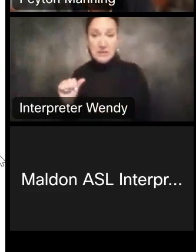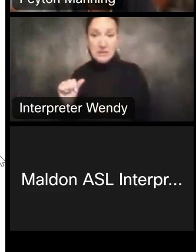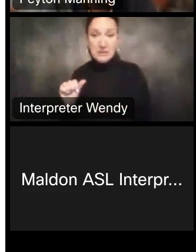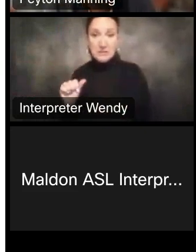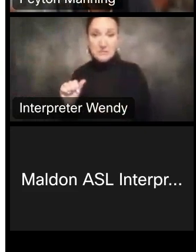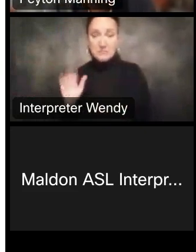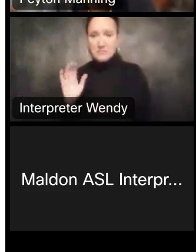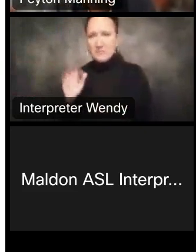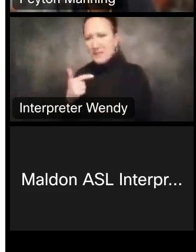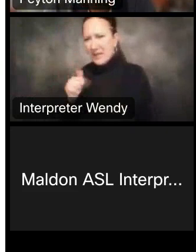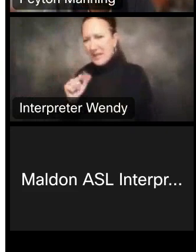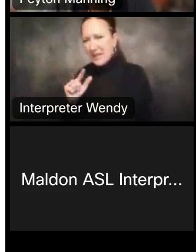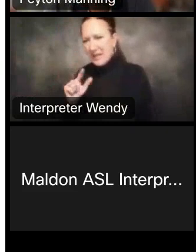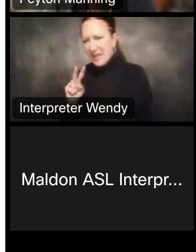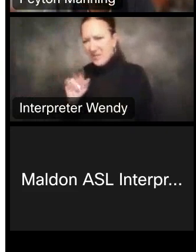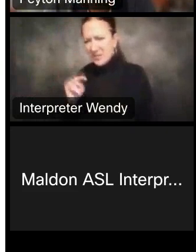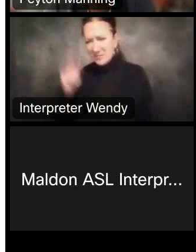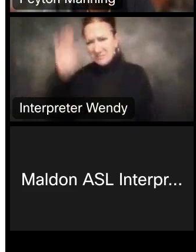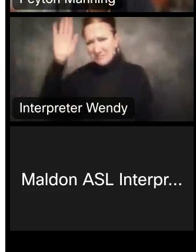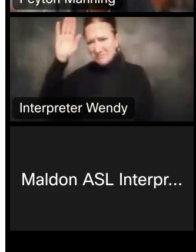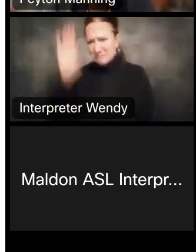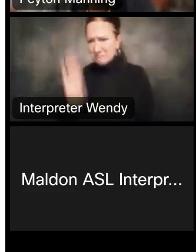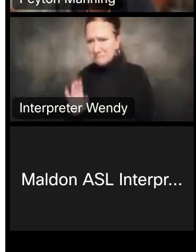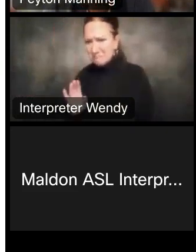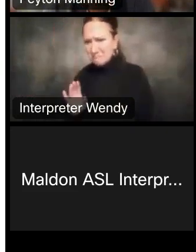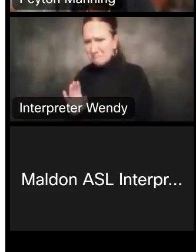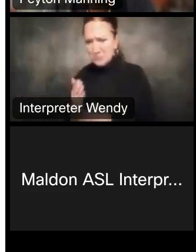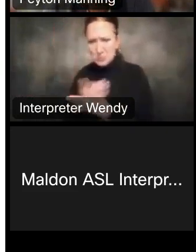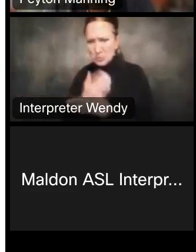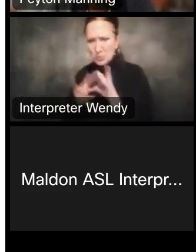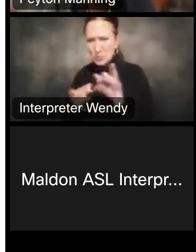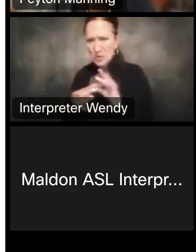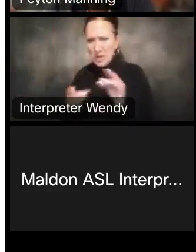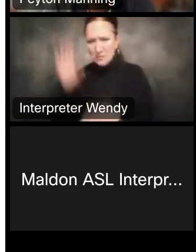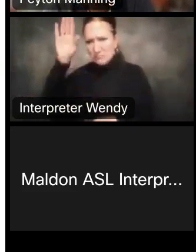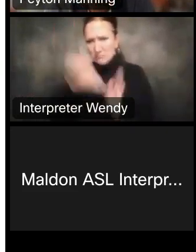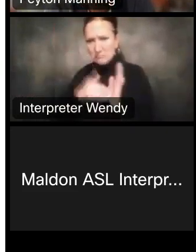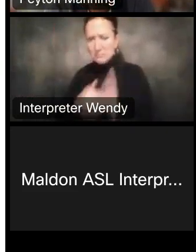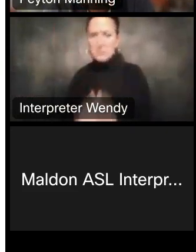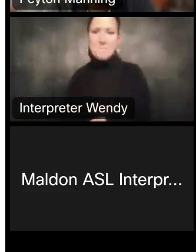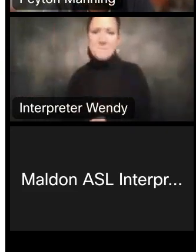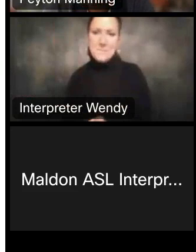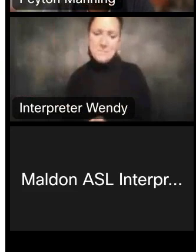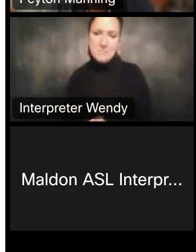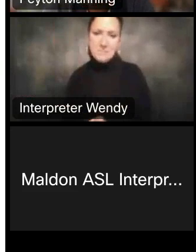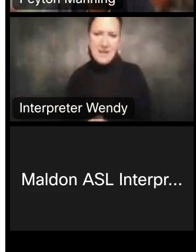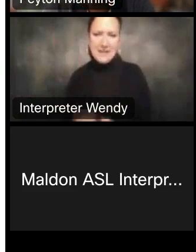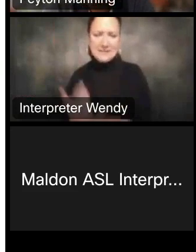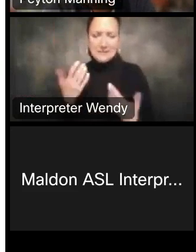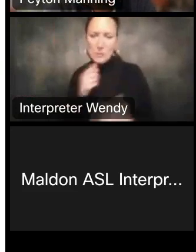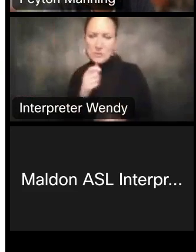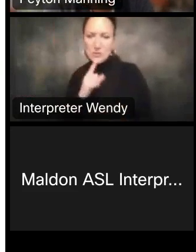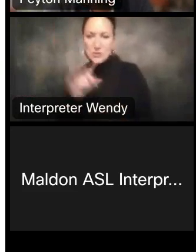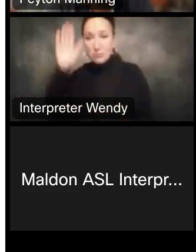Mr. Galvin, I see your hand is still raised. I'm going to lower it temporarily. If you do have a new comment, feel free to raise it again, and I can unmute you. I just don't know if that